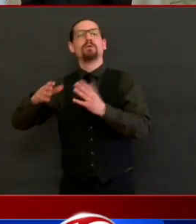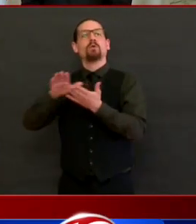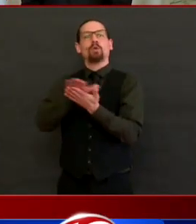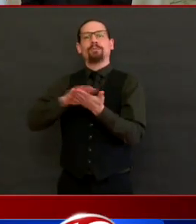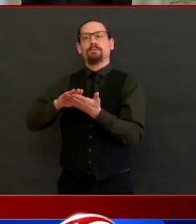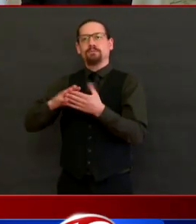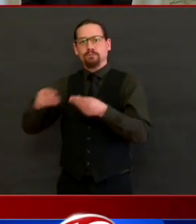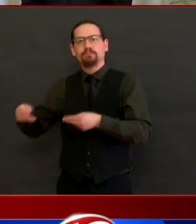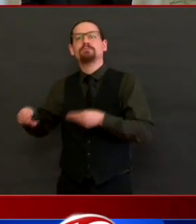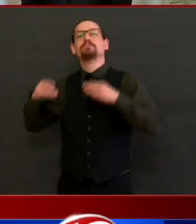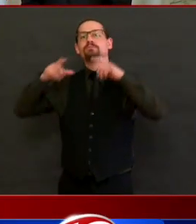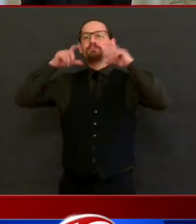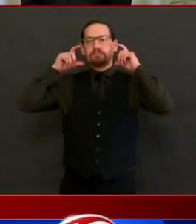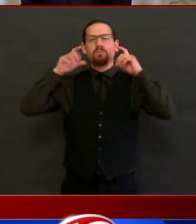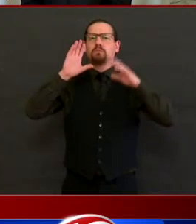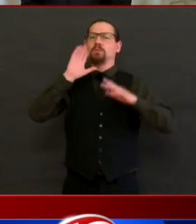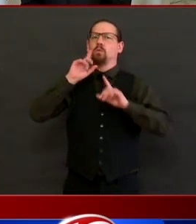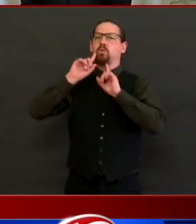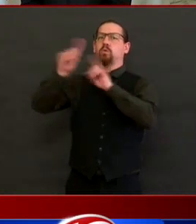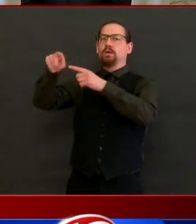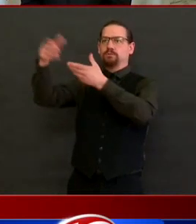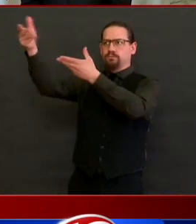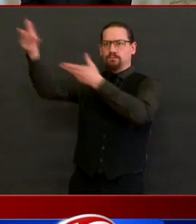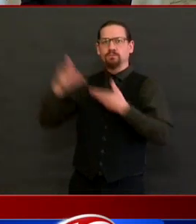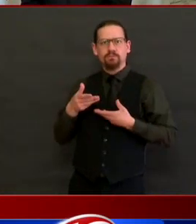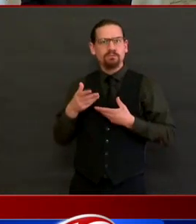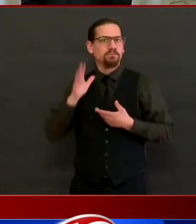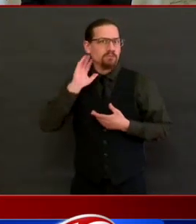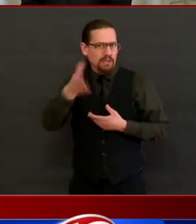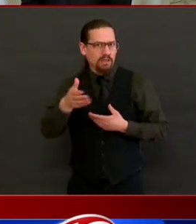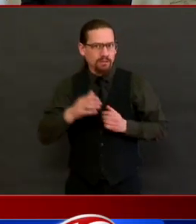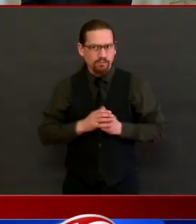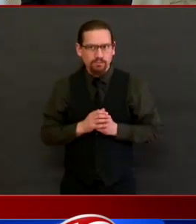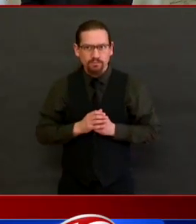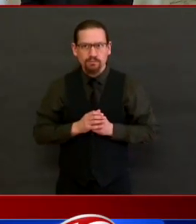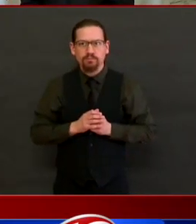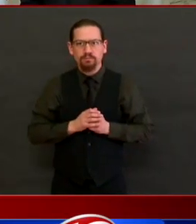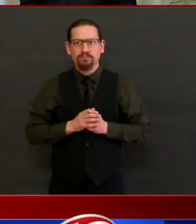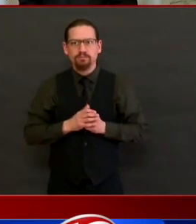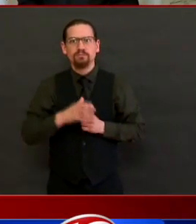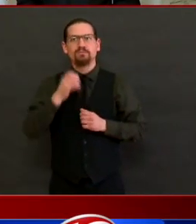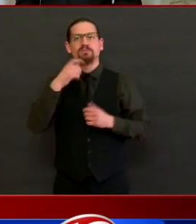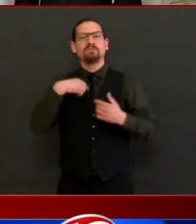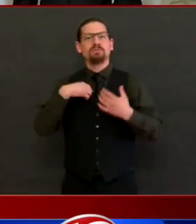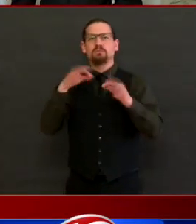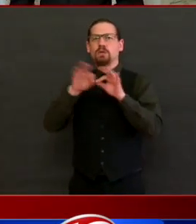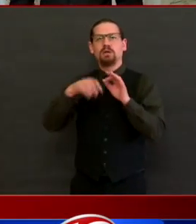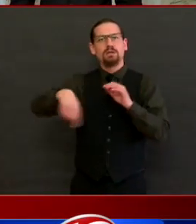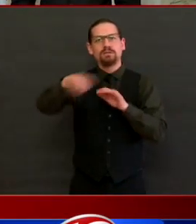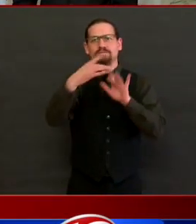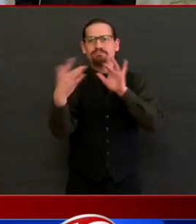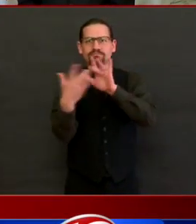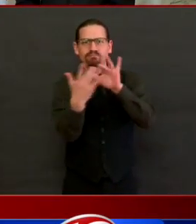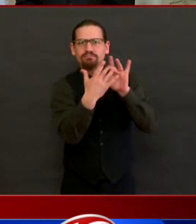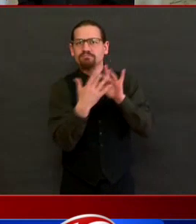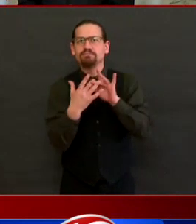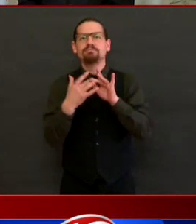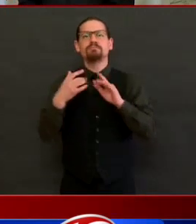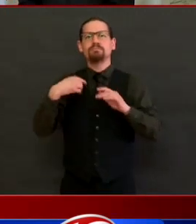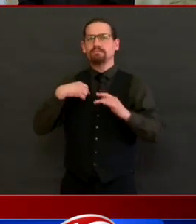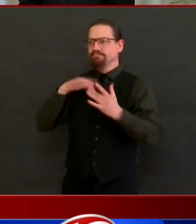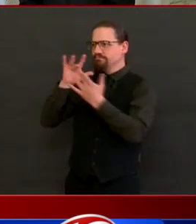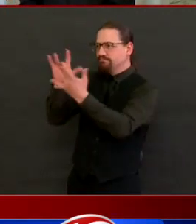and stay in touch with us and the Department of Health so that we never get you into a situation which is back to that